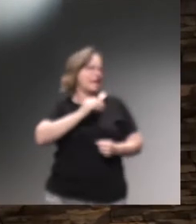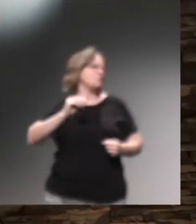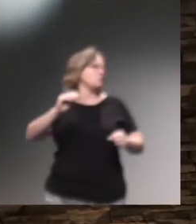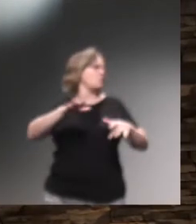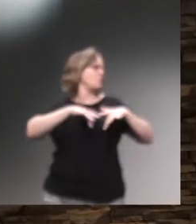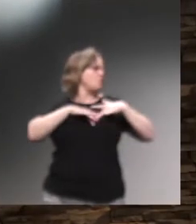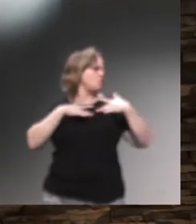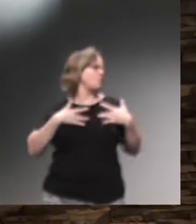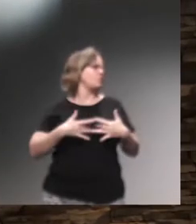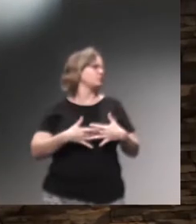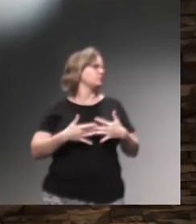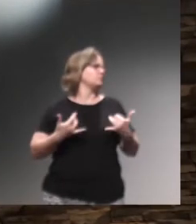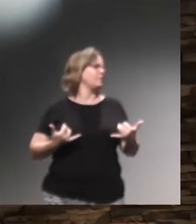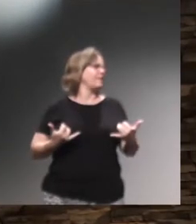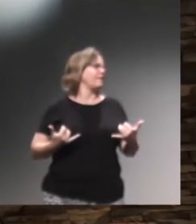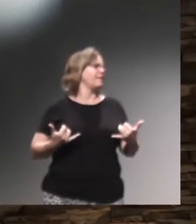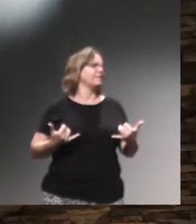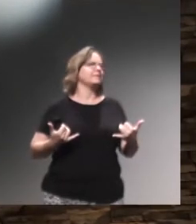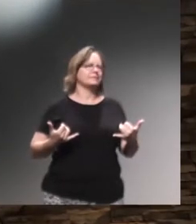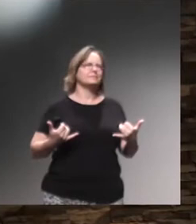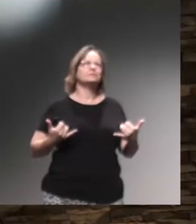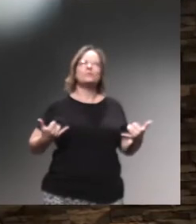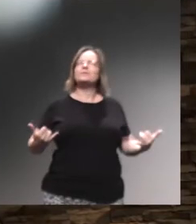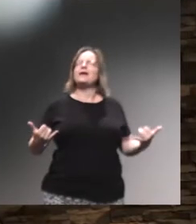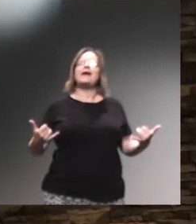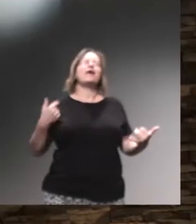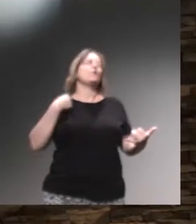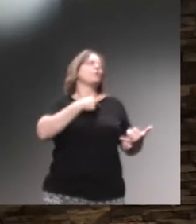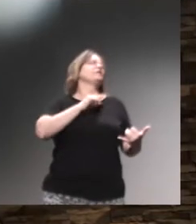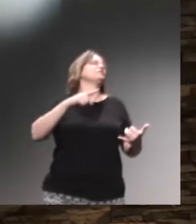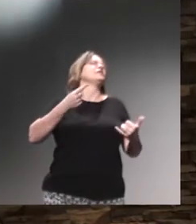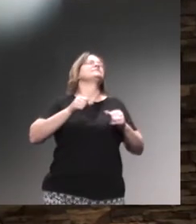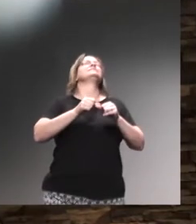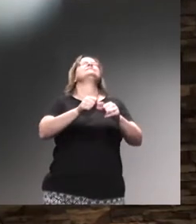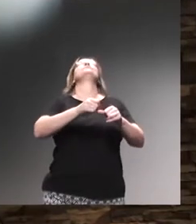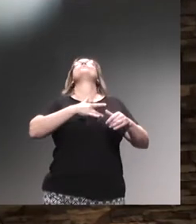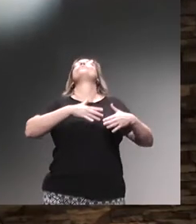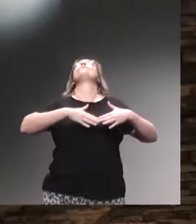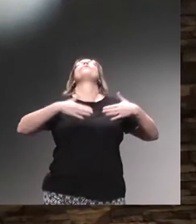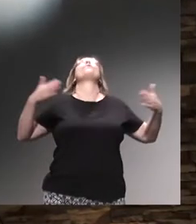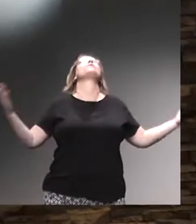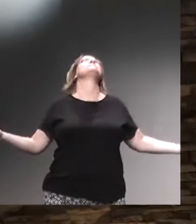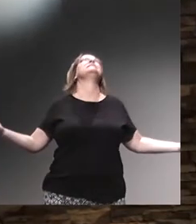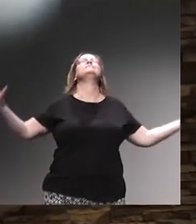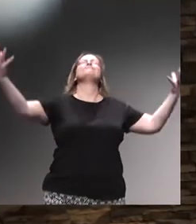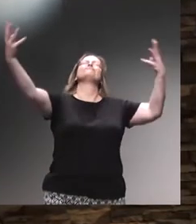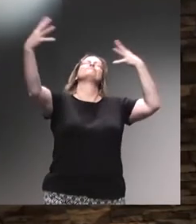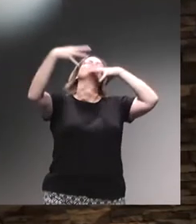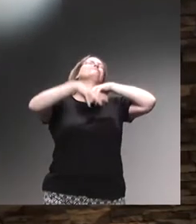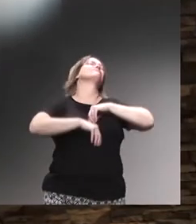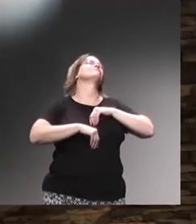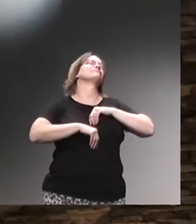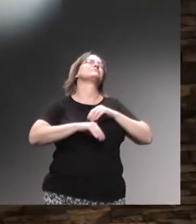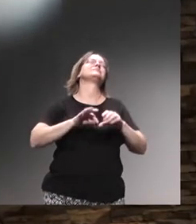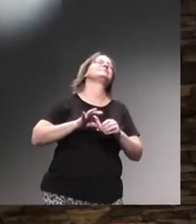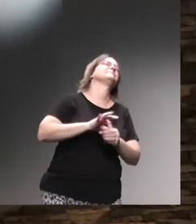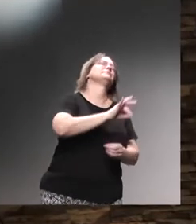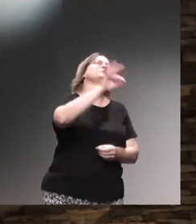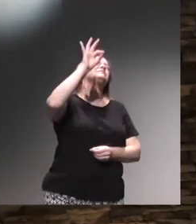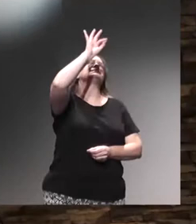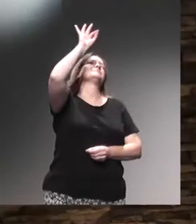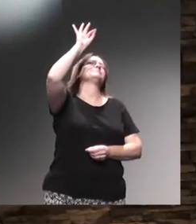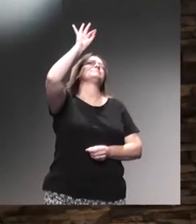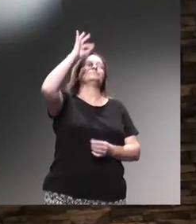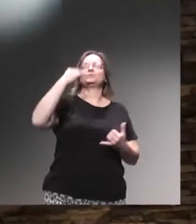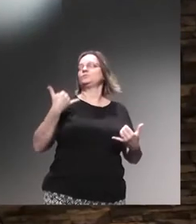now we continue to just open wide to the movement of spirit during this service,